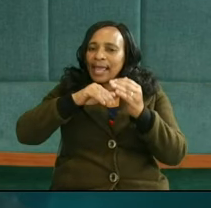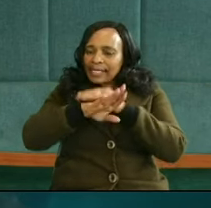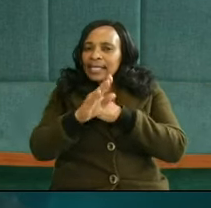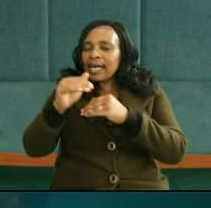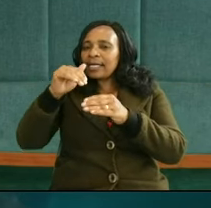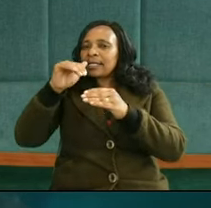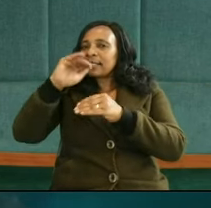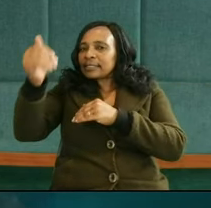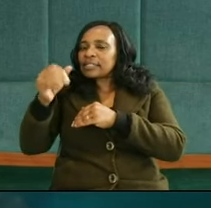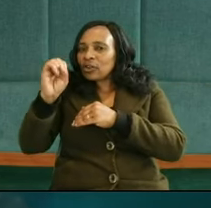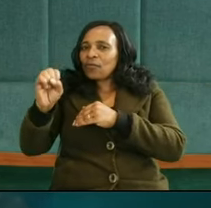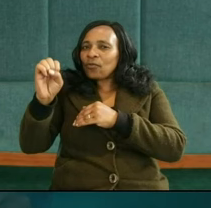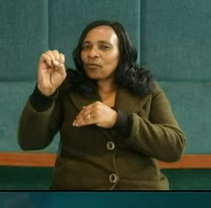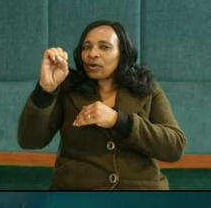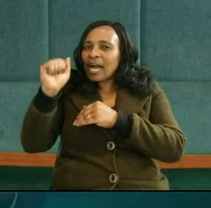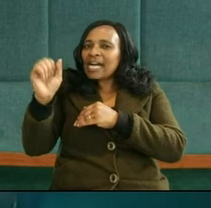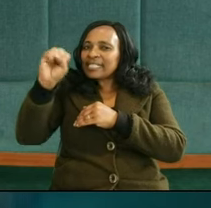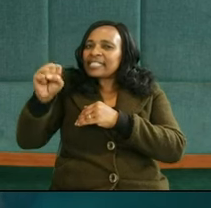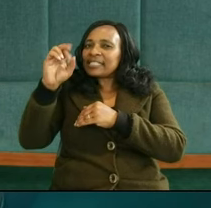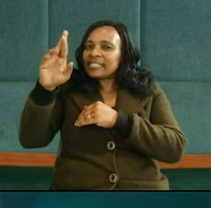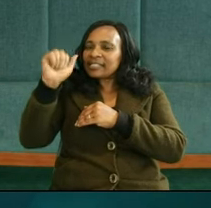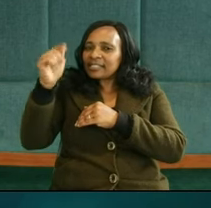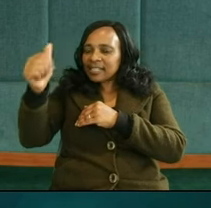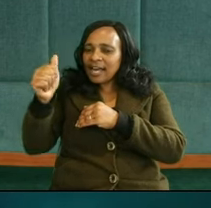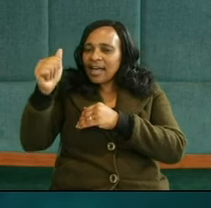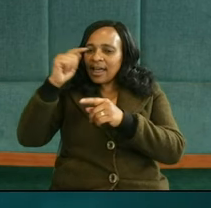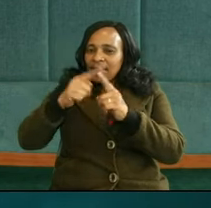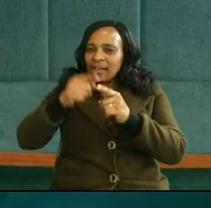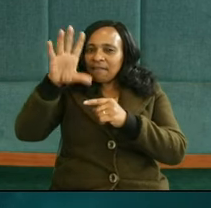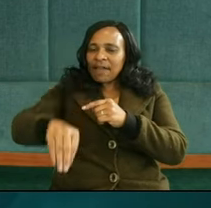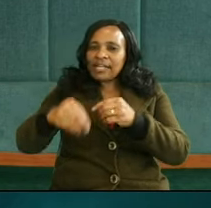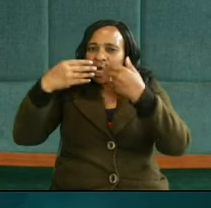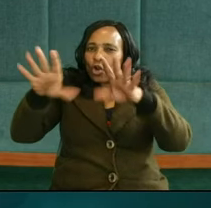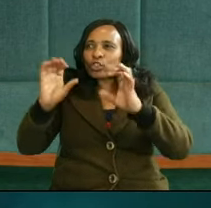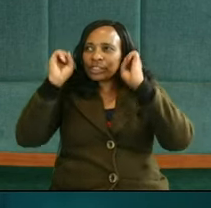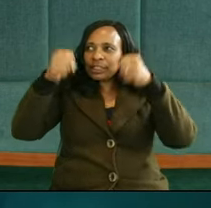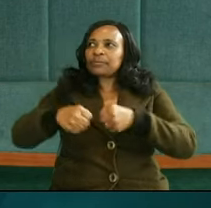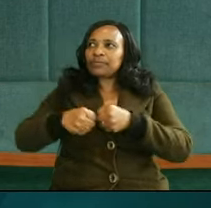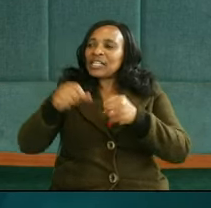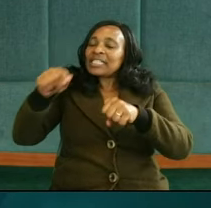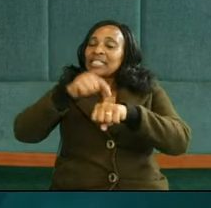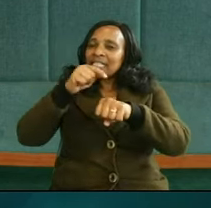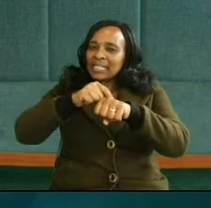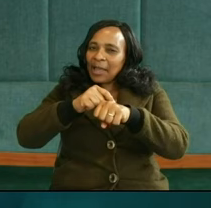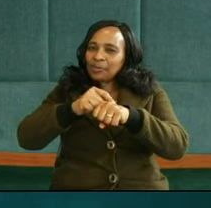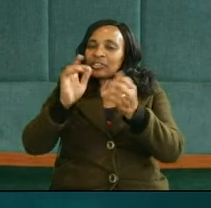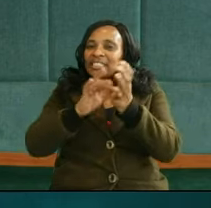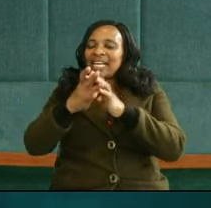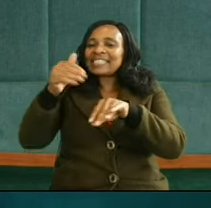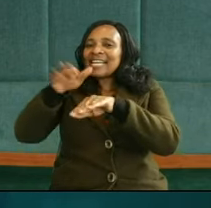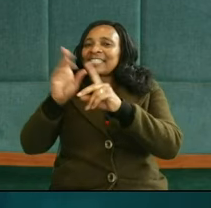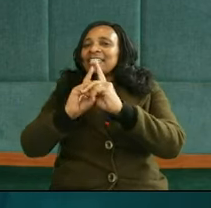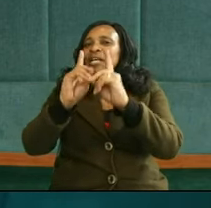Samaria, but go rather to the lost sheep of the house of Israel. This was the initial time Jesus sends out the disciples.